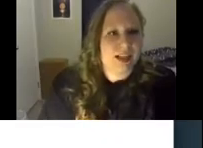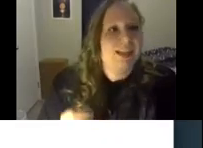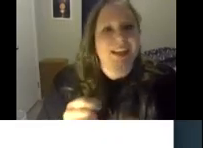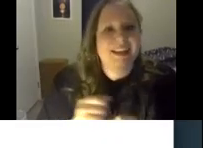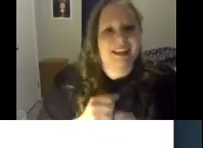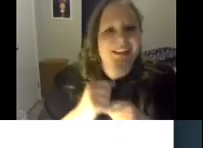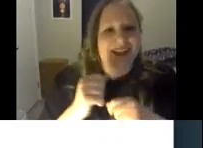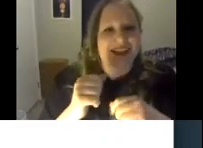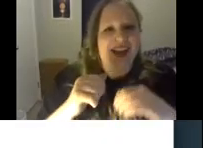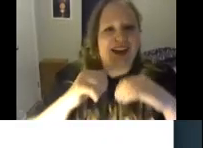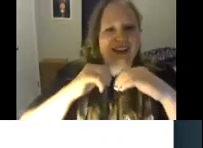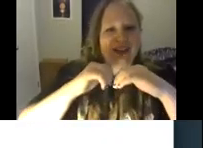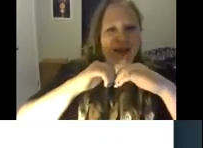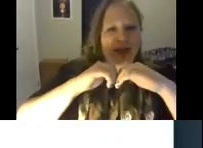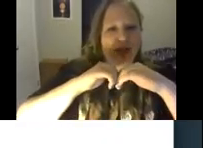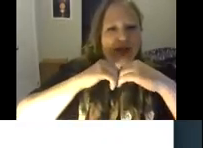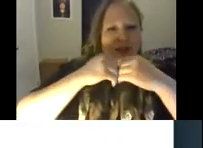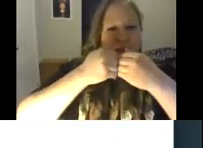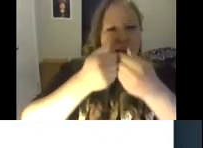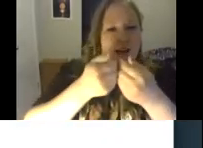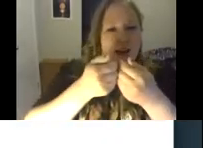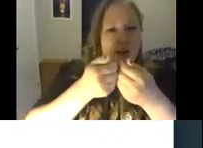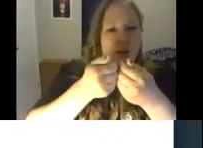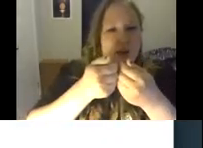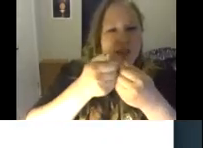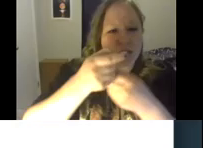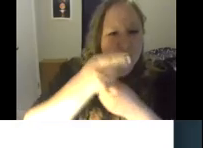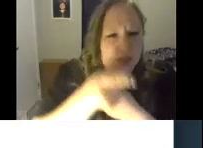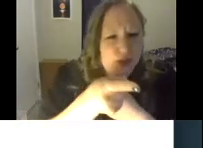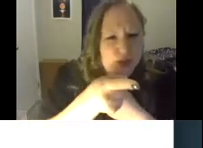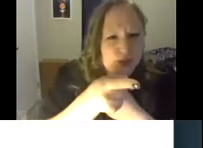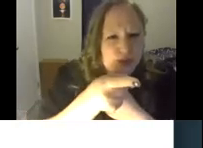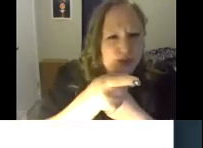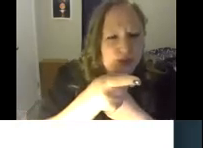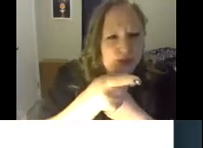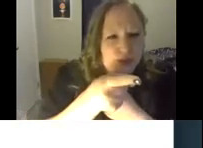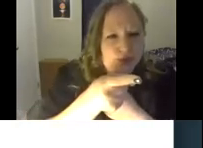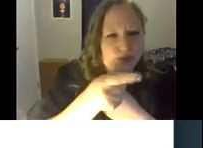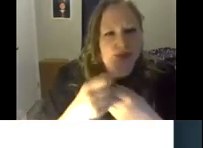like every part of it? Yeah, would be how you,